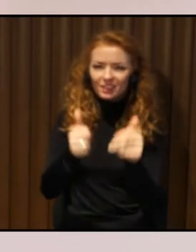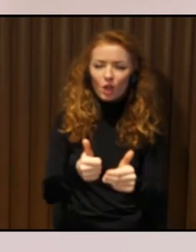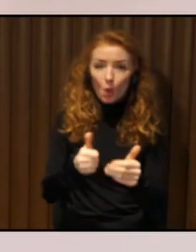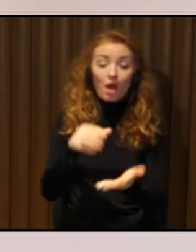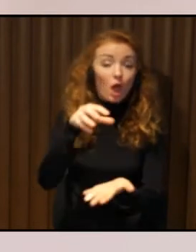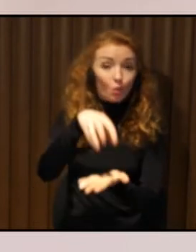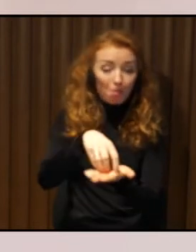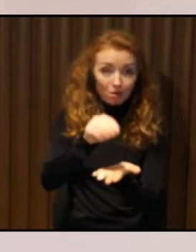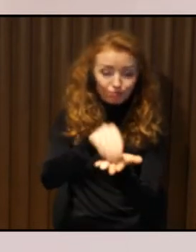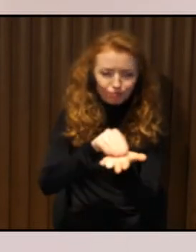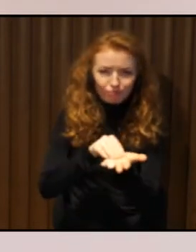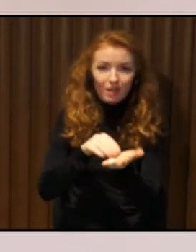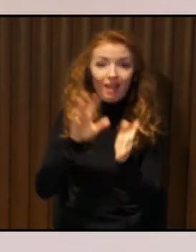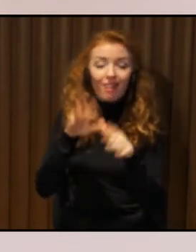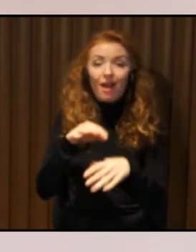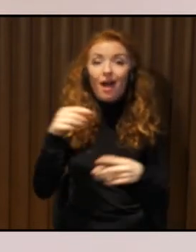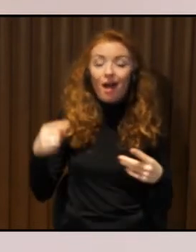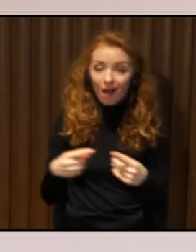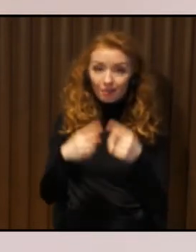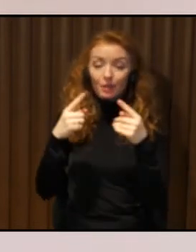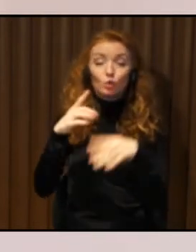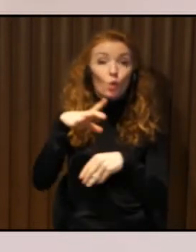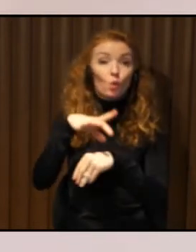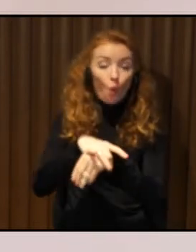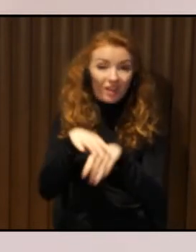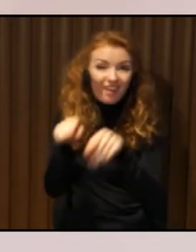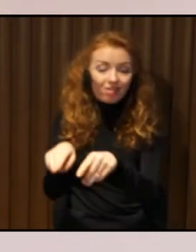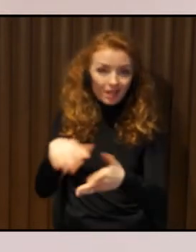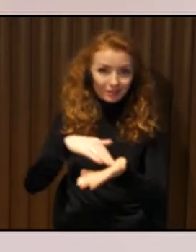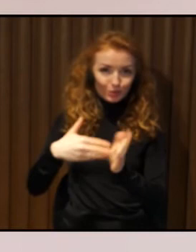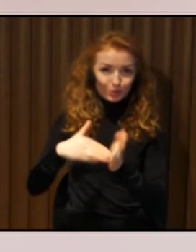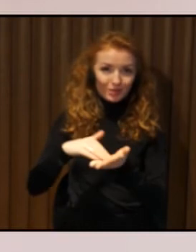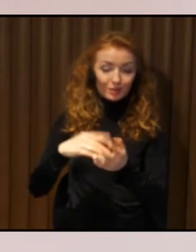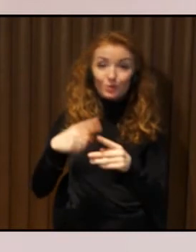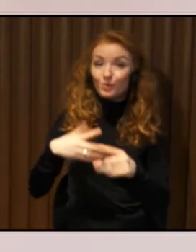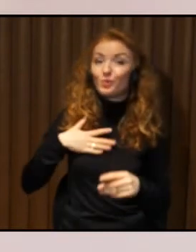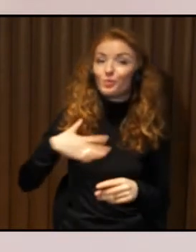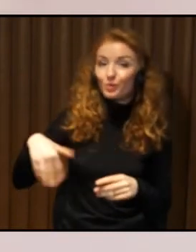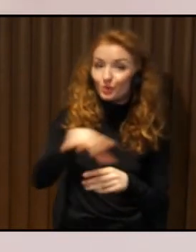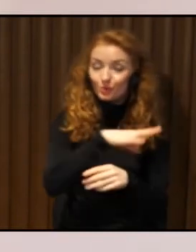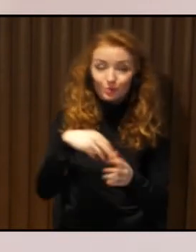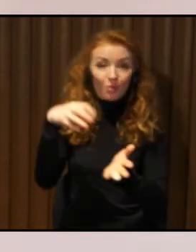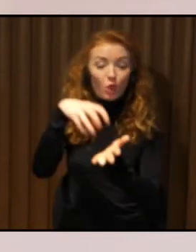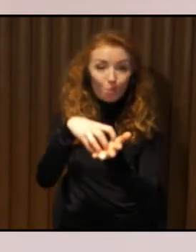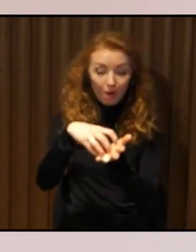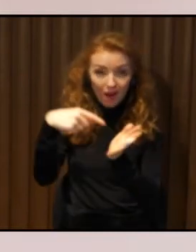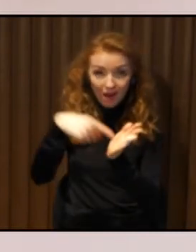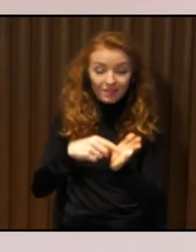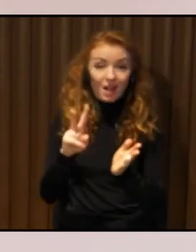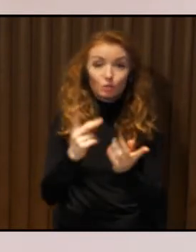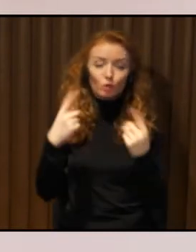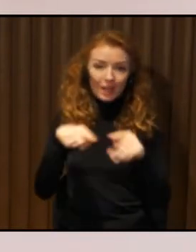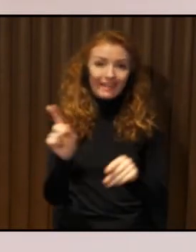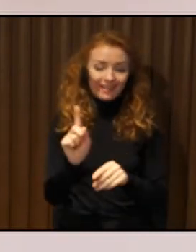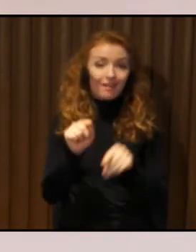to fit the right landscape we're checking. So all the databases we have today, they are